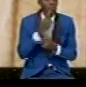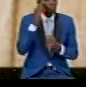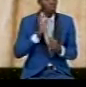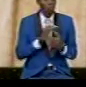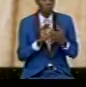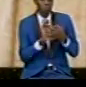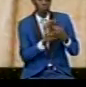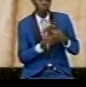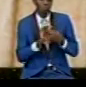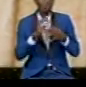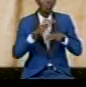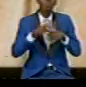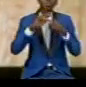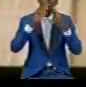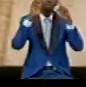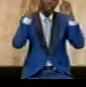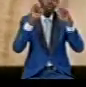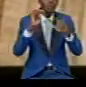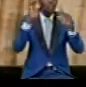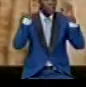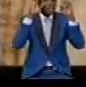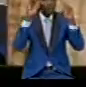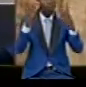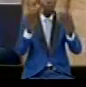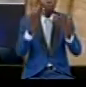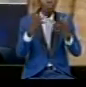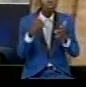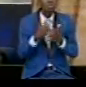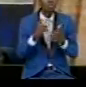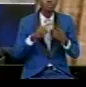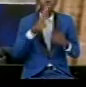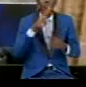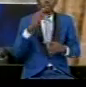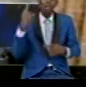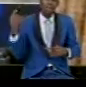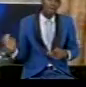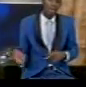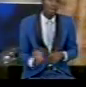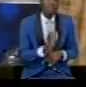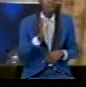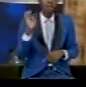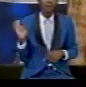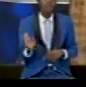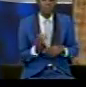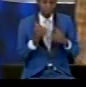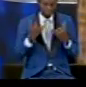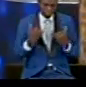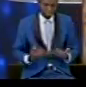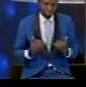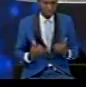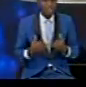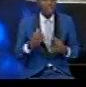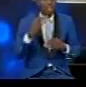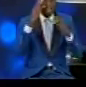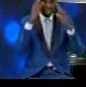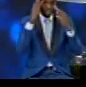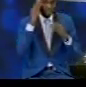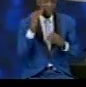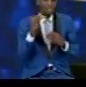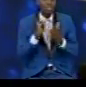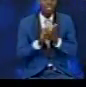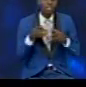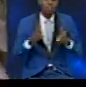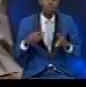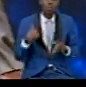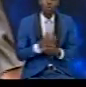intimacy unto him. He wants it to be the ever-present experience, that the way we loved him